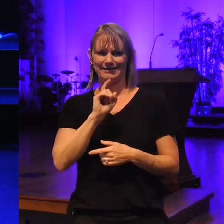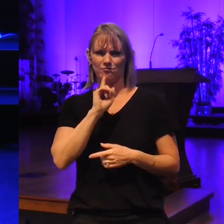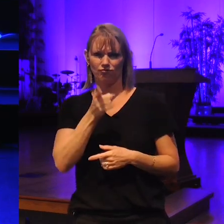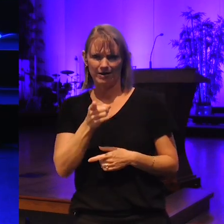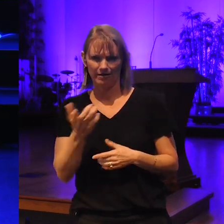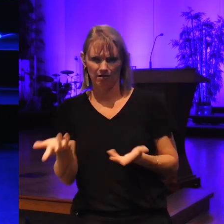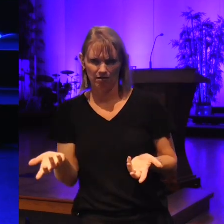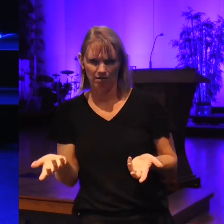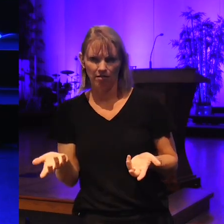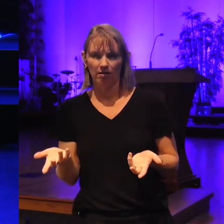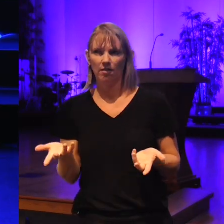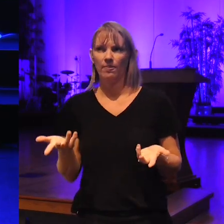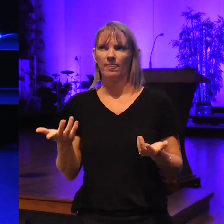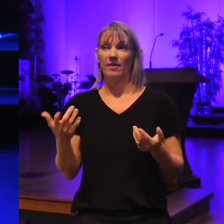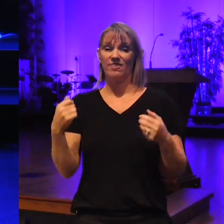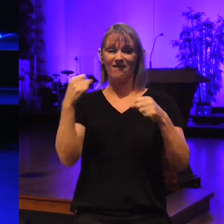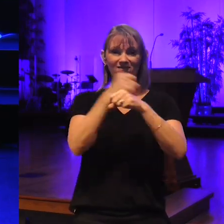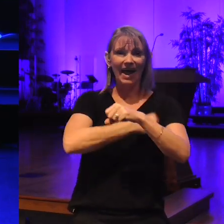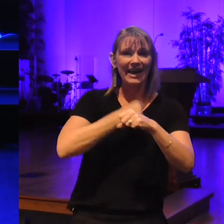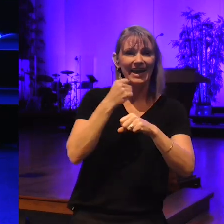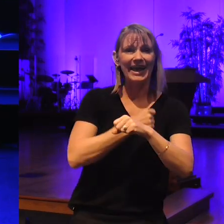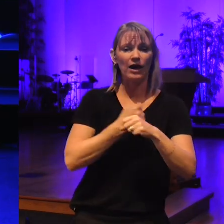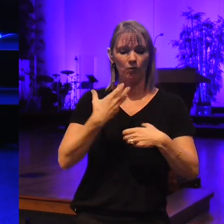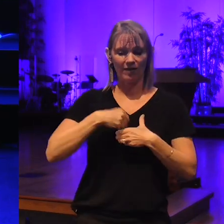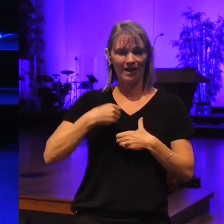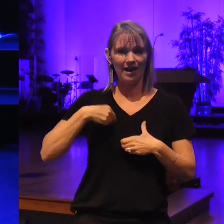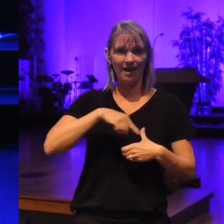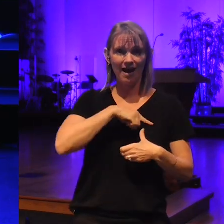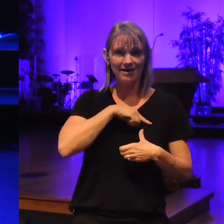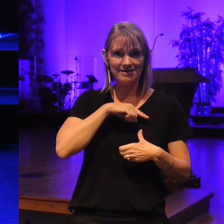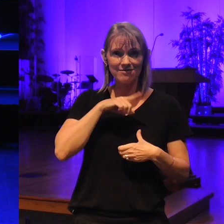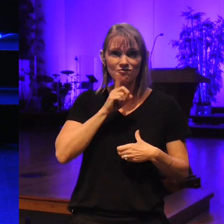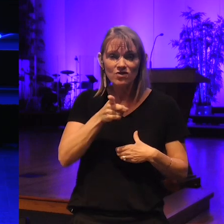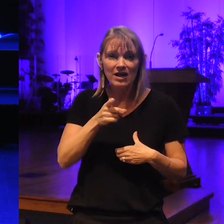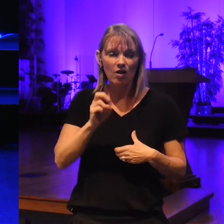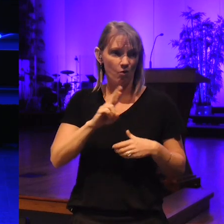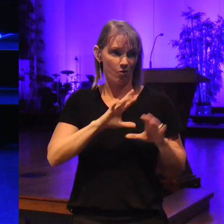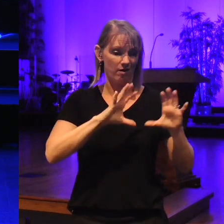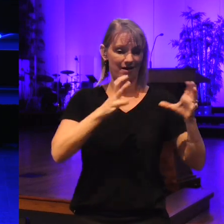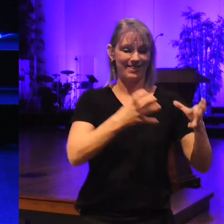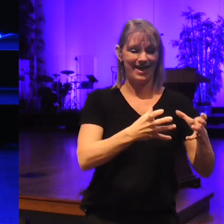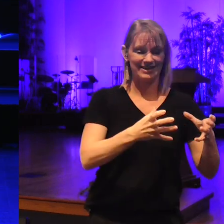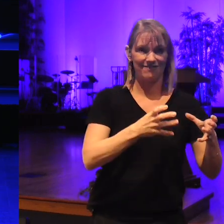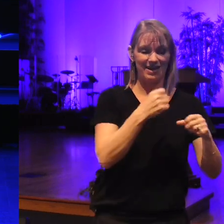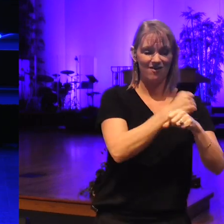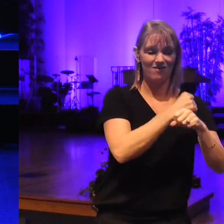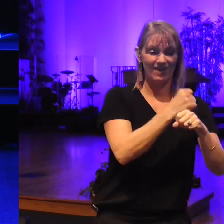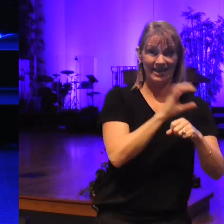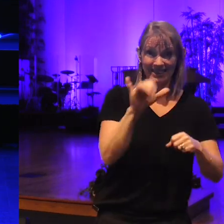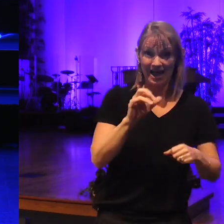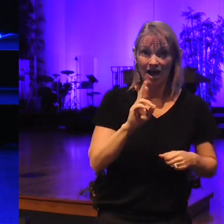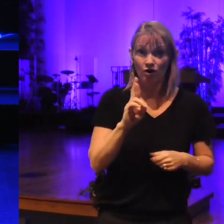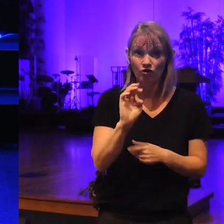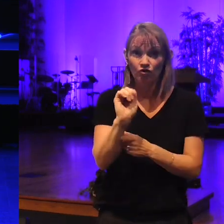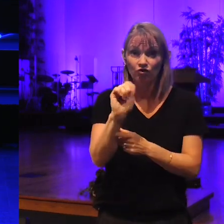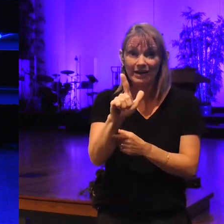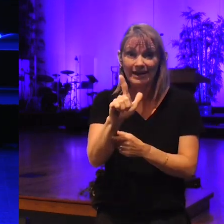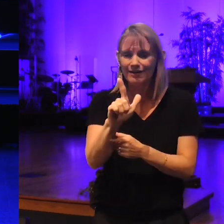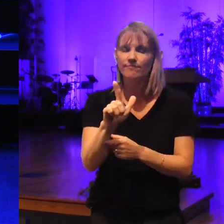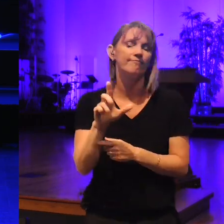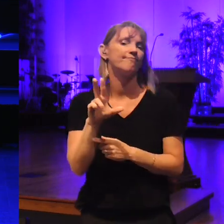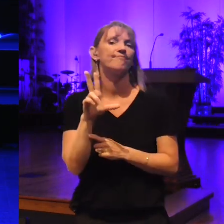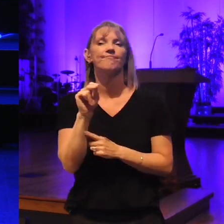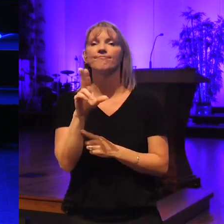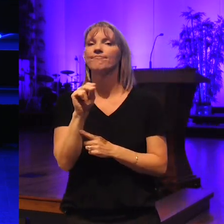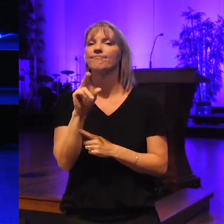the combat and the fighting that we do within ourselves or collectively the real? No, it is not. It